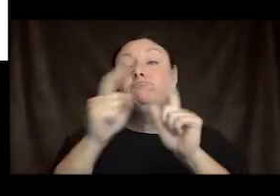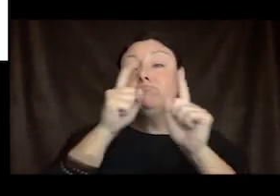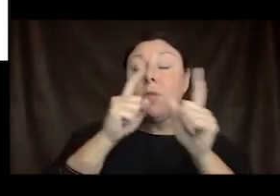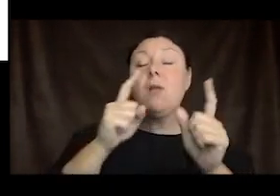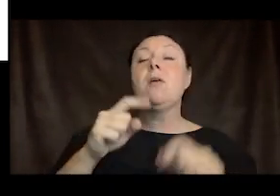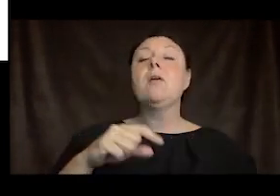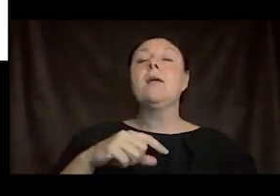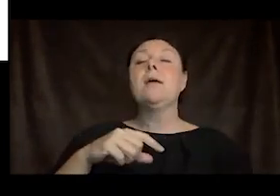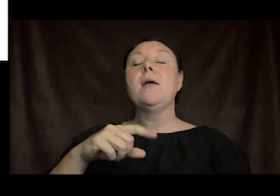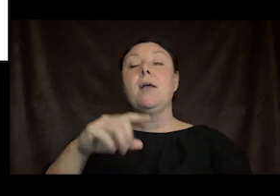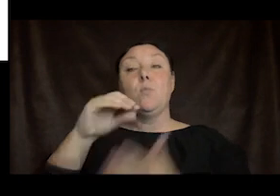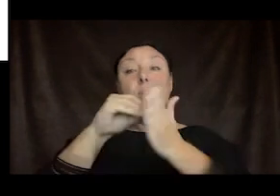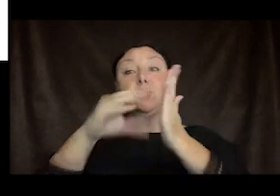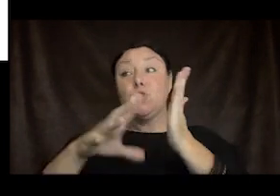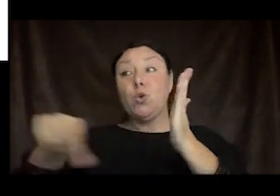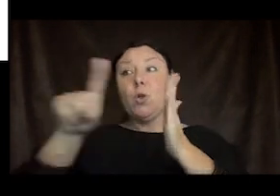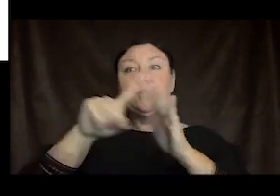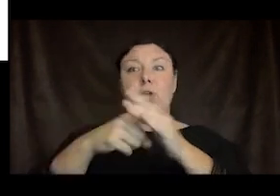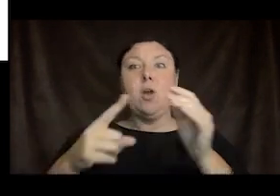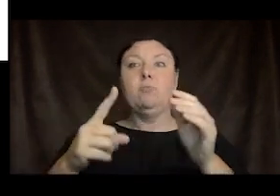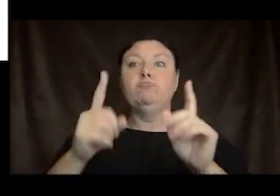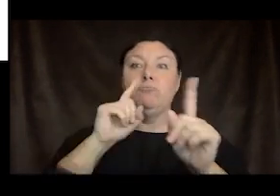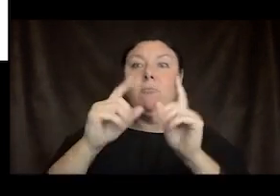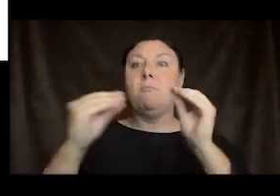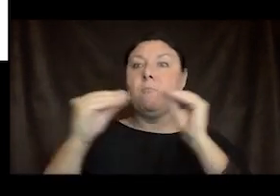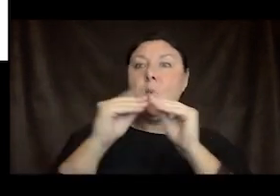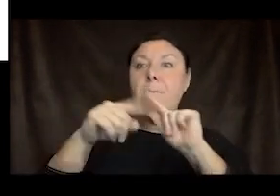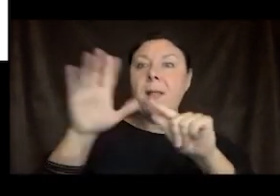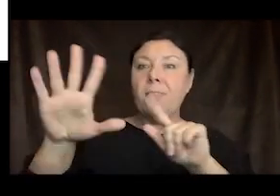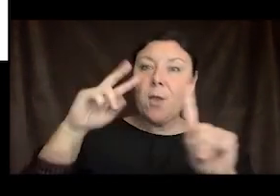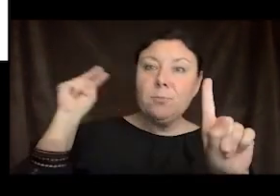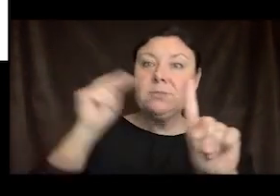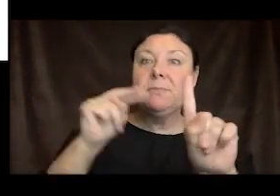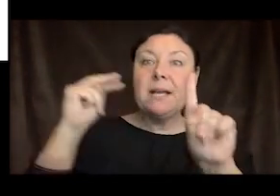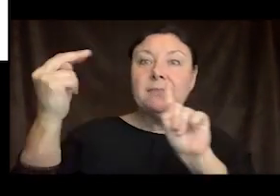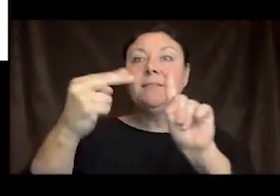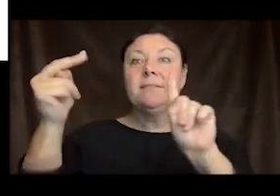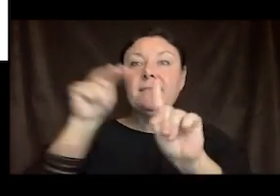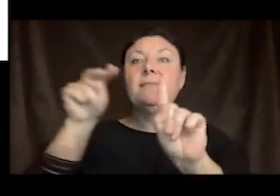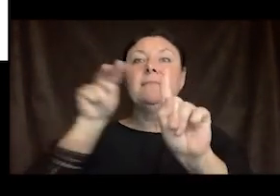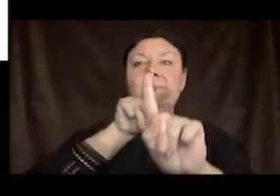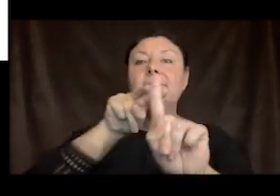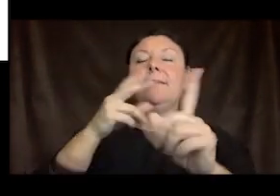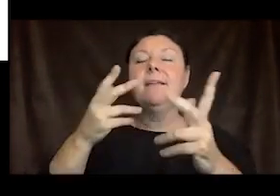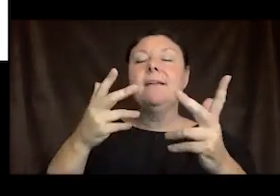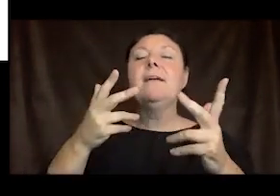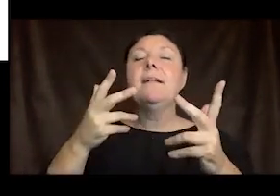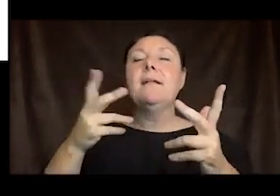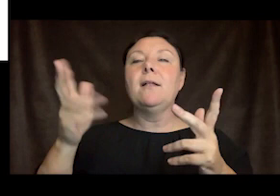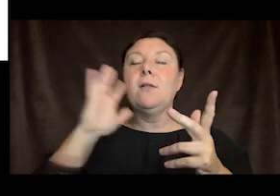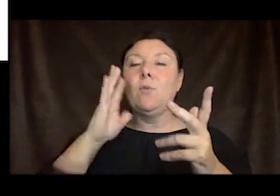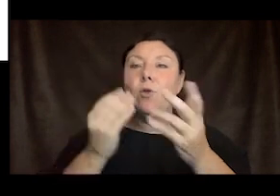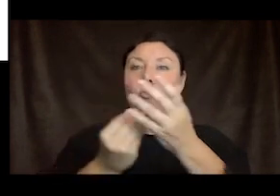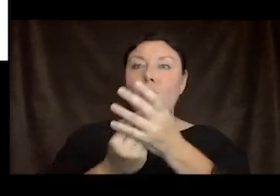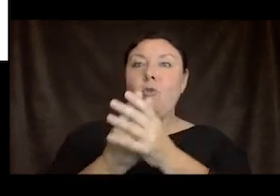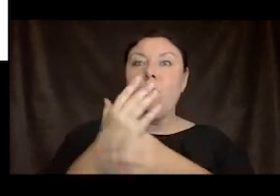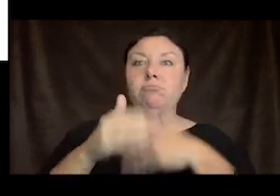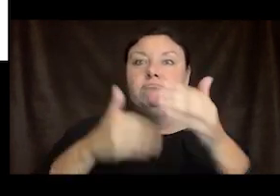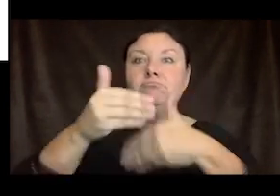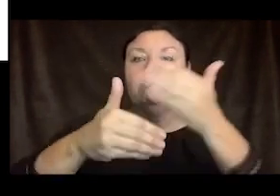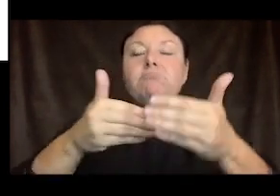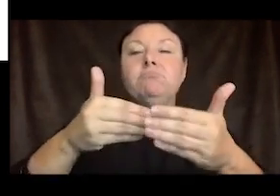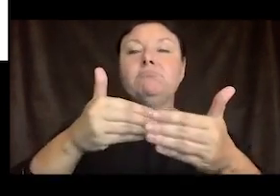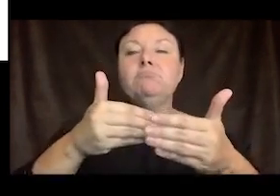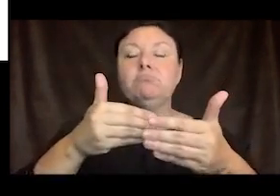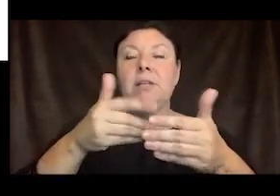perspective, others' perspectives, then you can really get back to that interactive activity where you're going to have them talk in small groups. And I think small